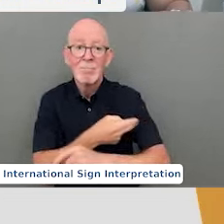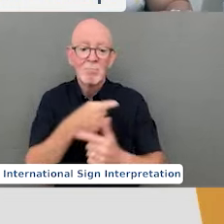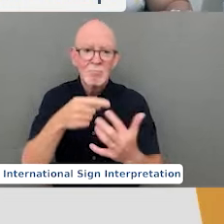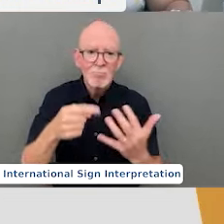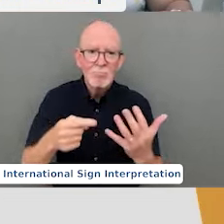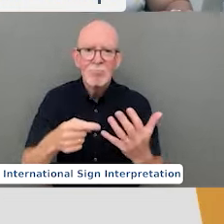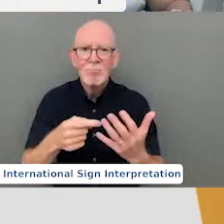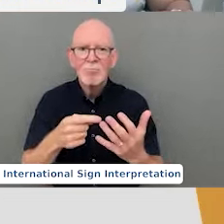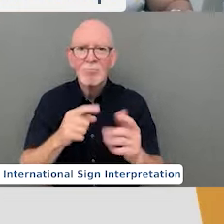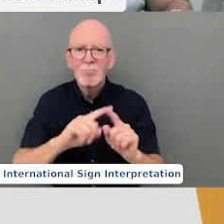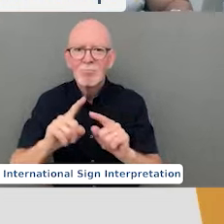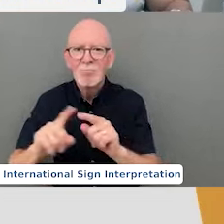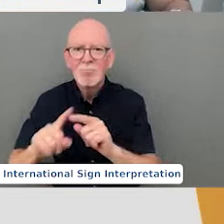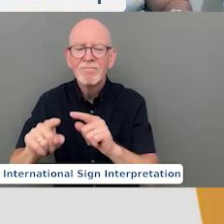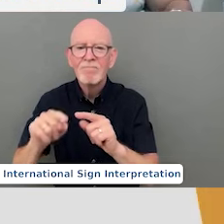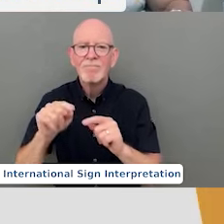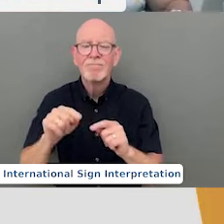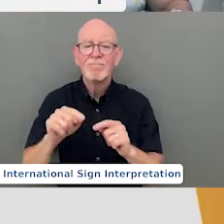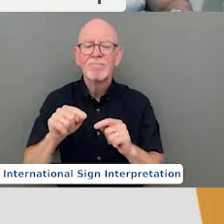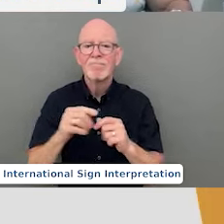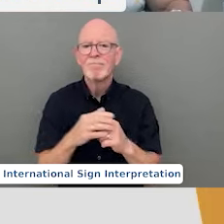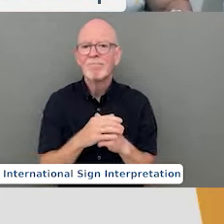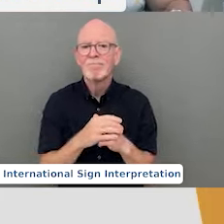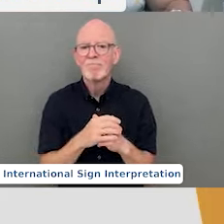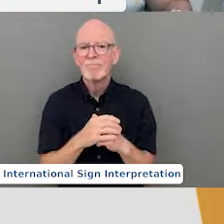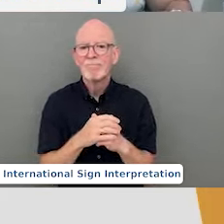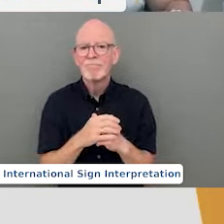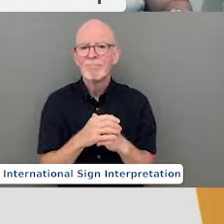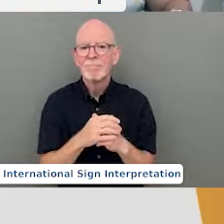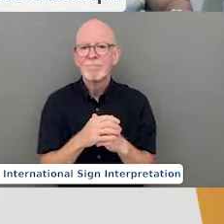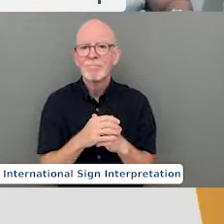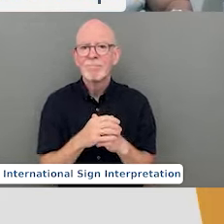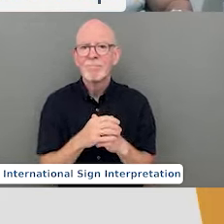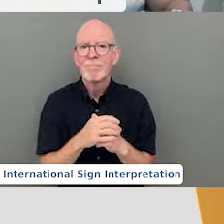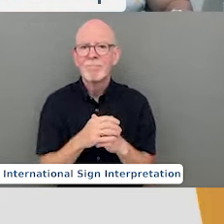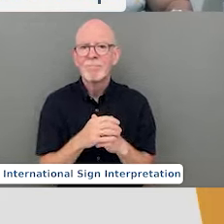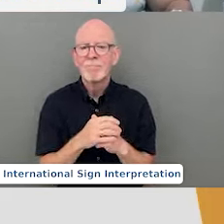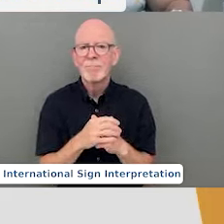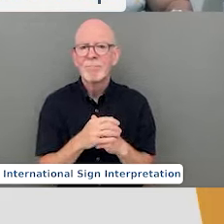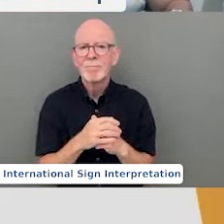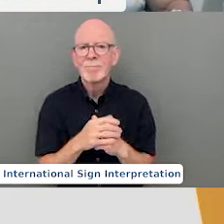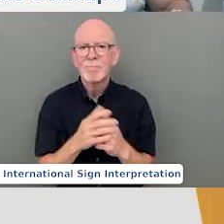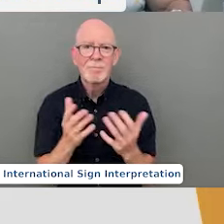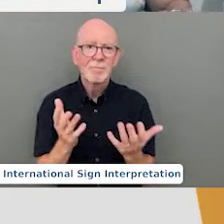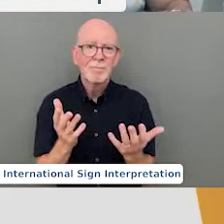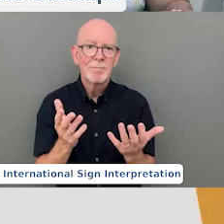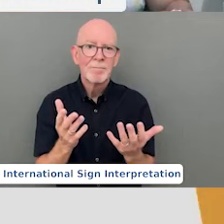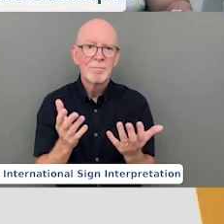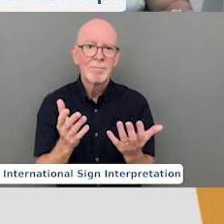their inclusion. For instance, the provision of assistive devices, the provision of medical